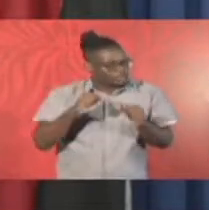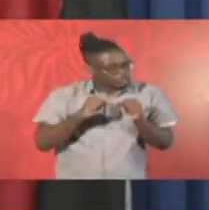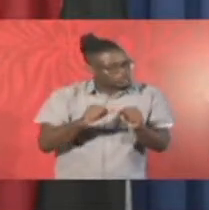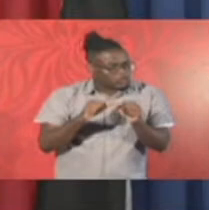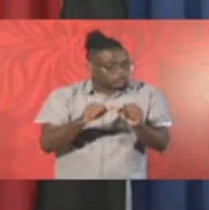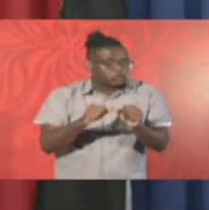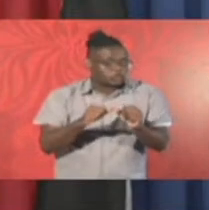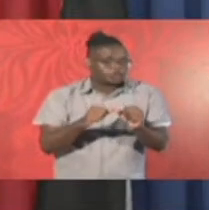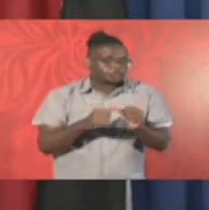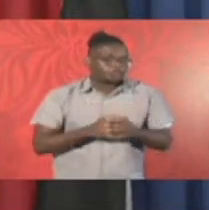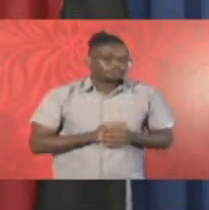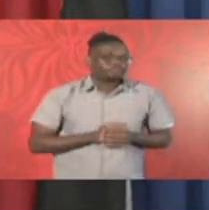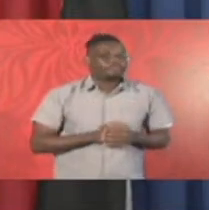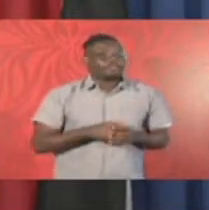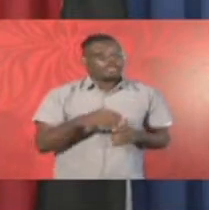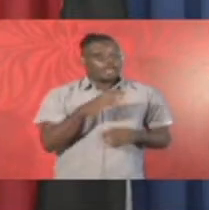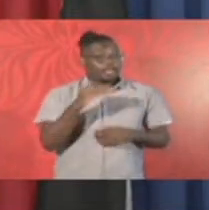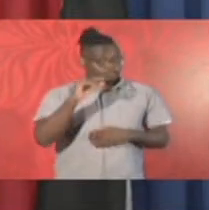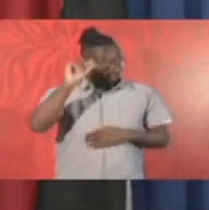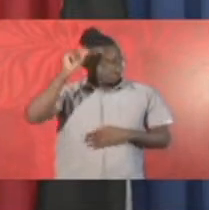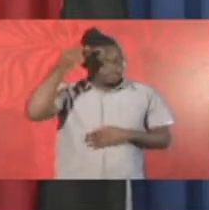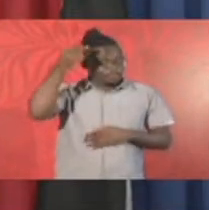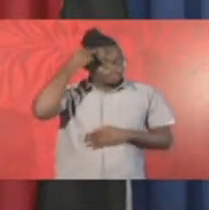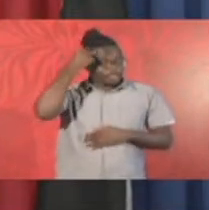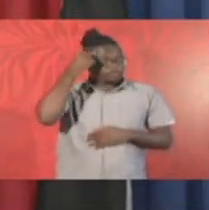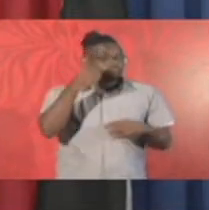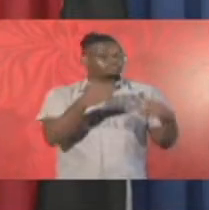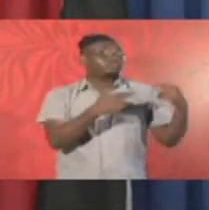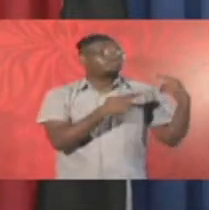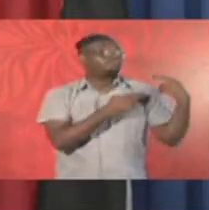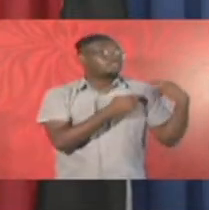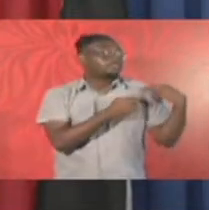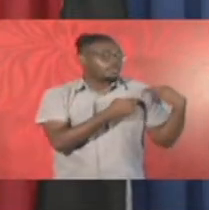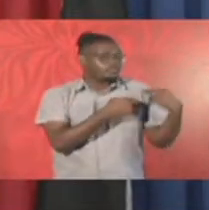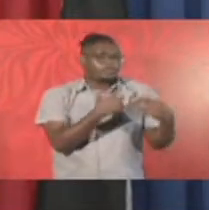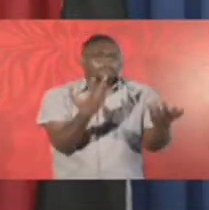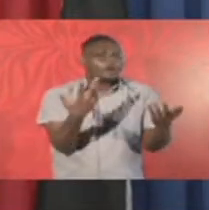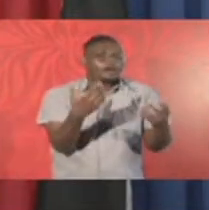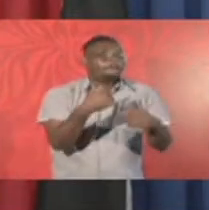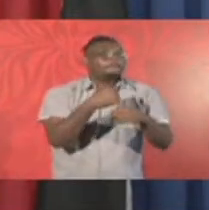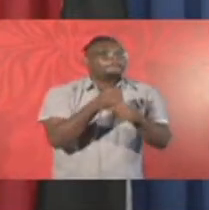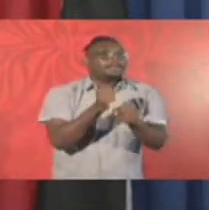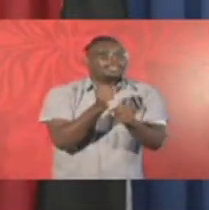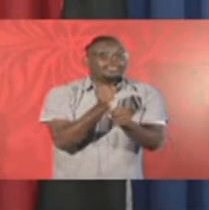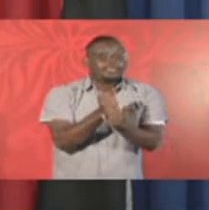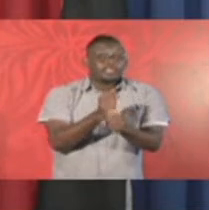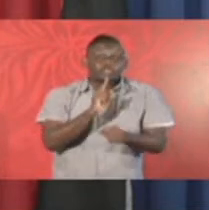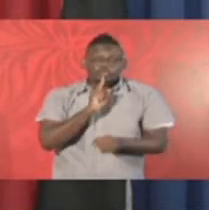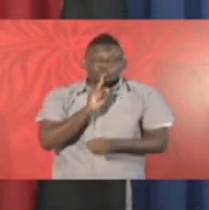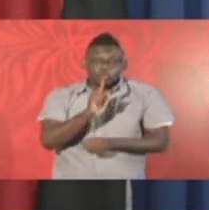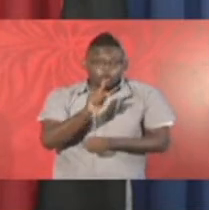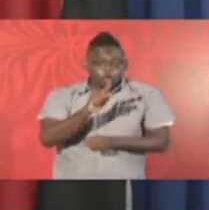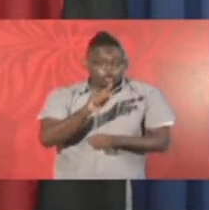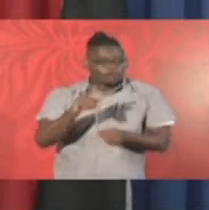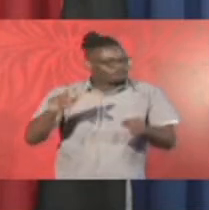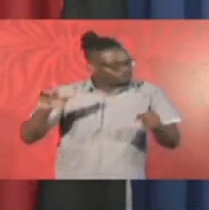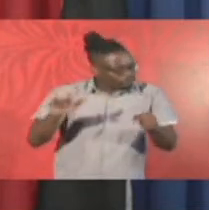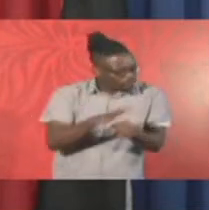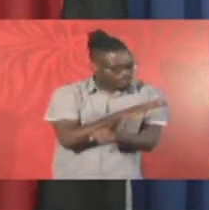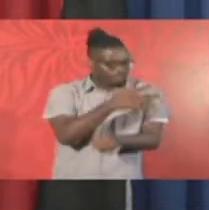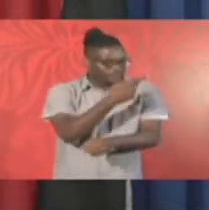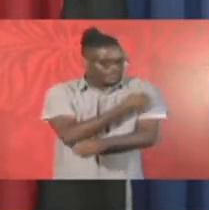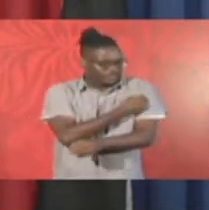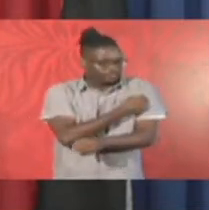government accountable to get you the material to make that decision. That's what it